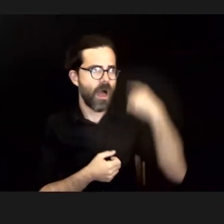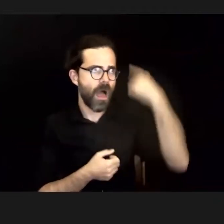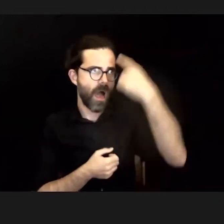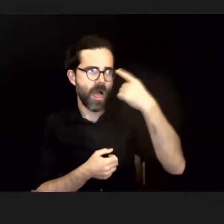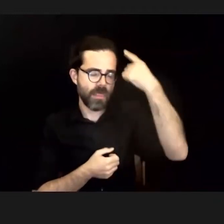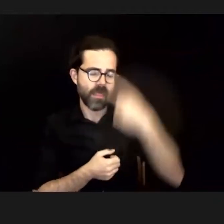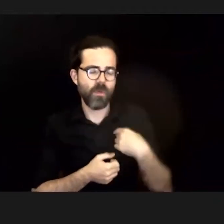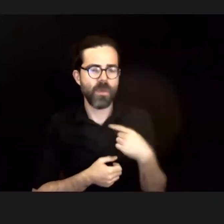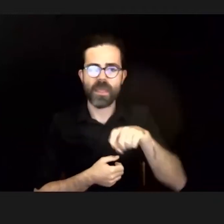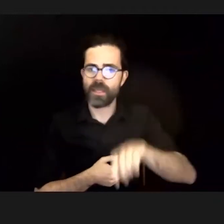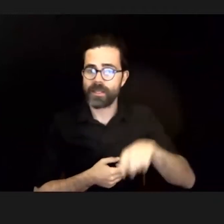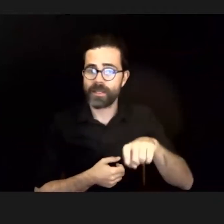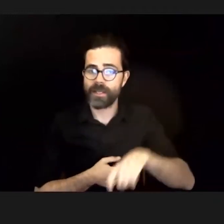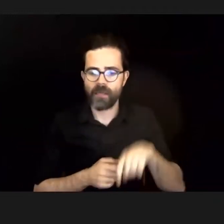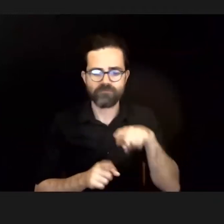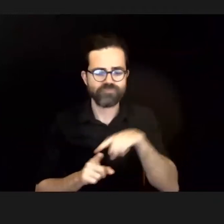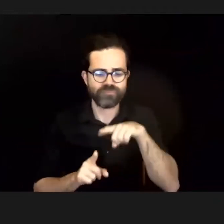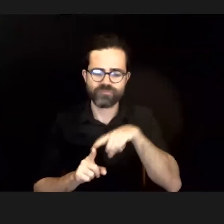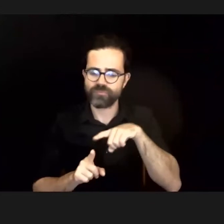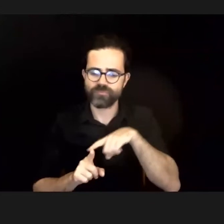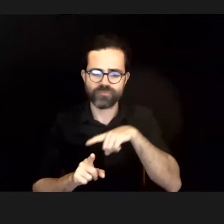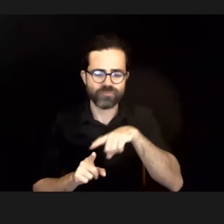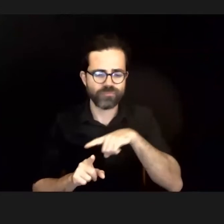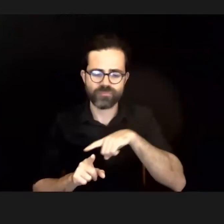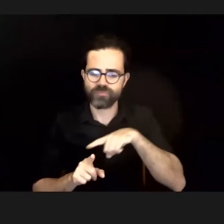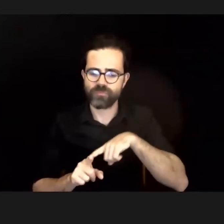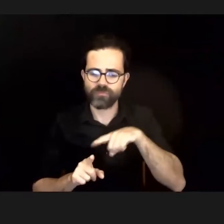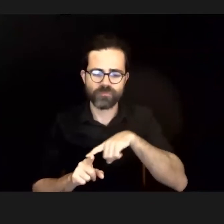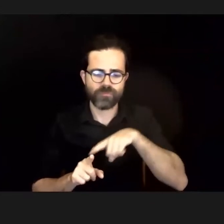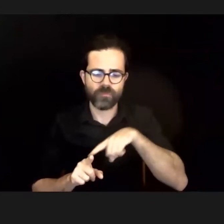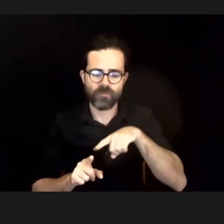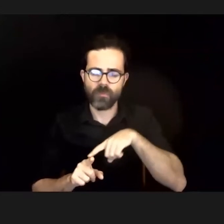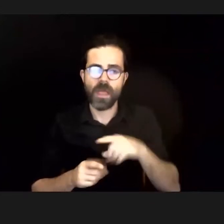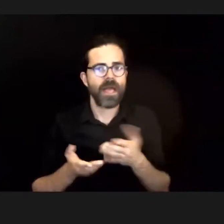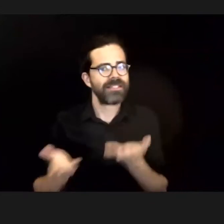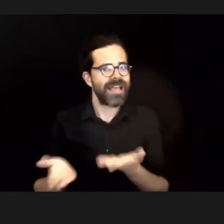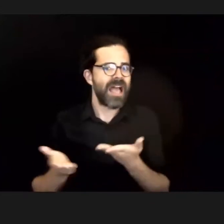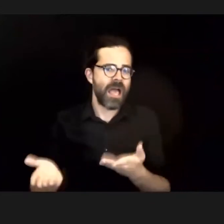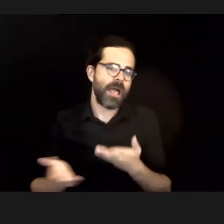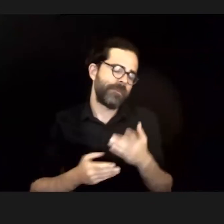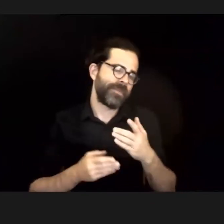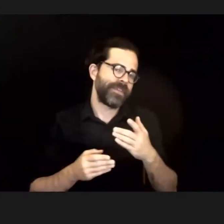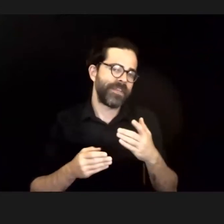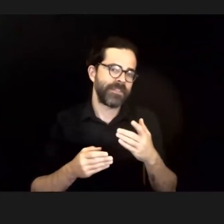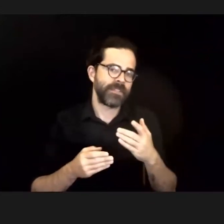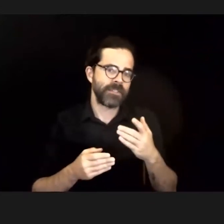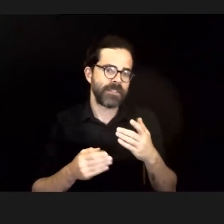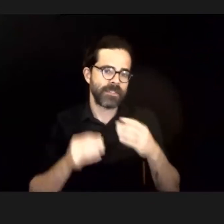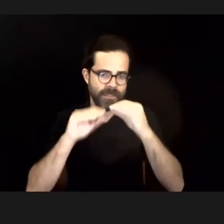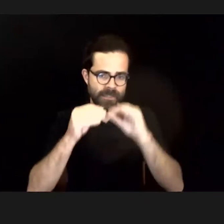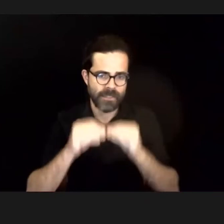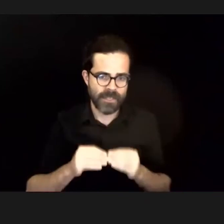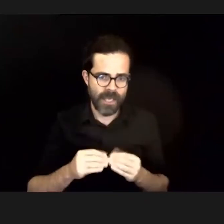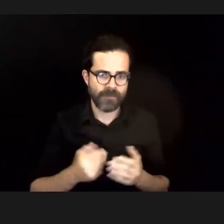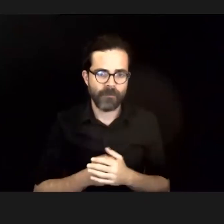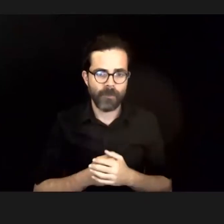design to develop good services. And what's good, as you just told